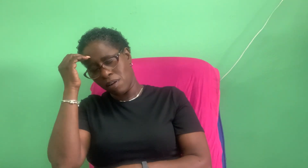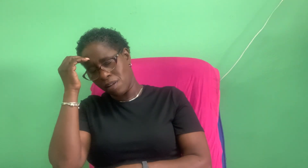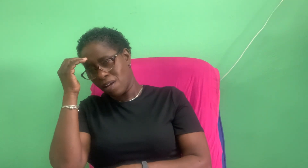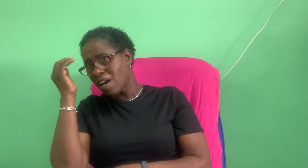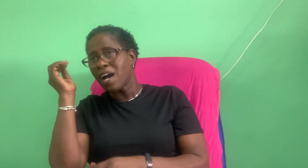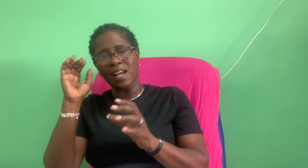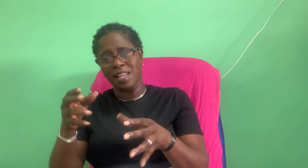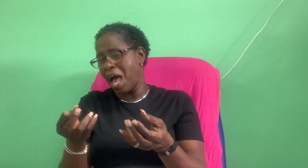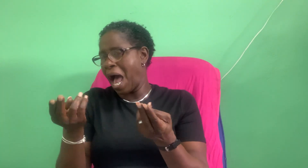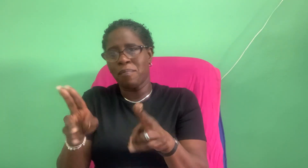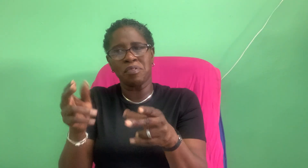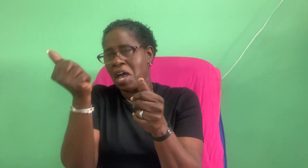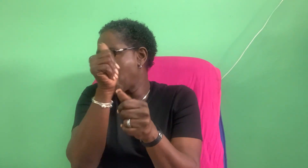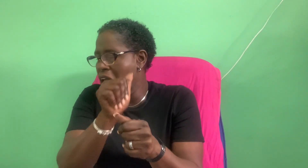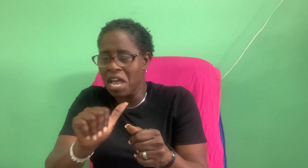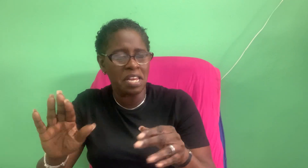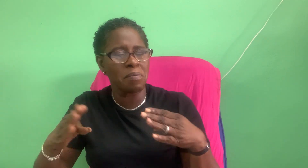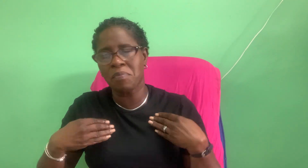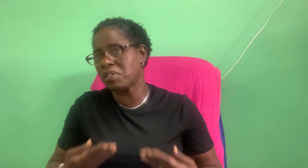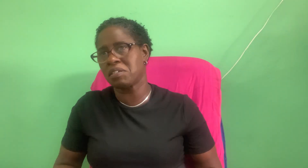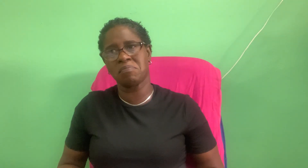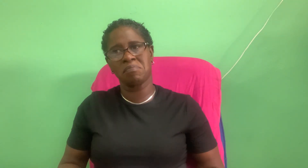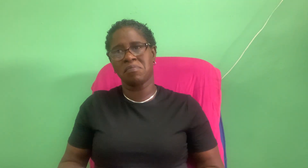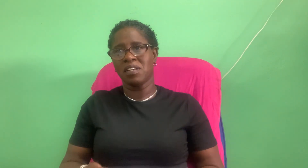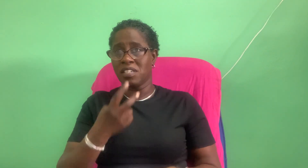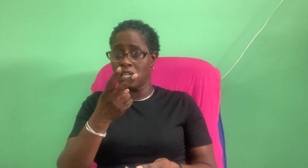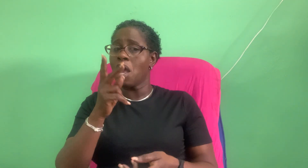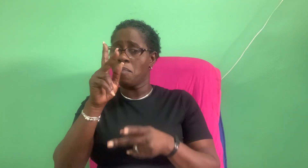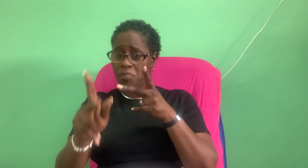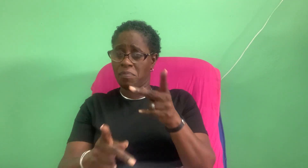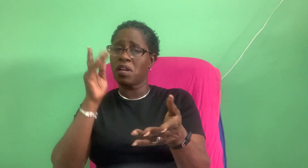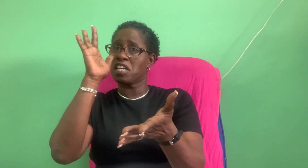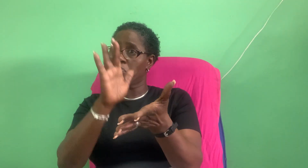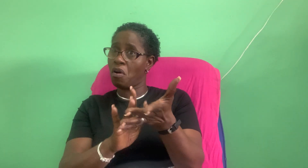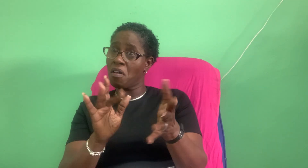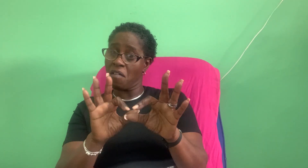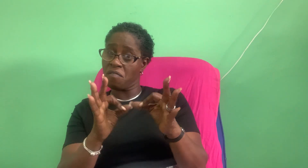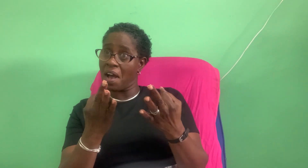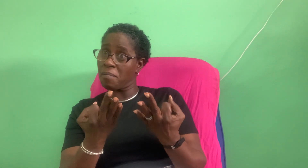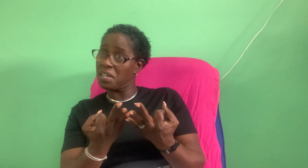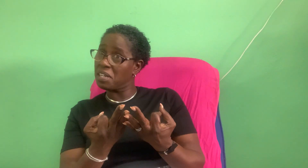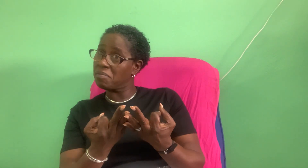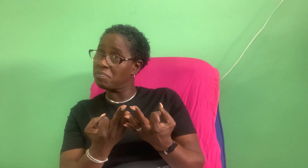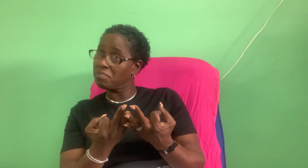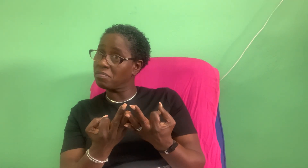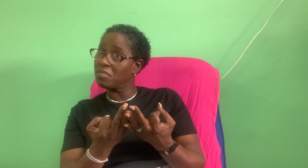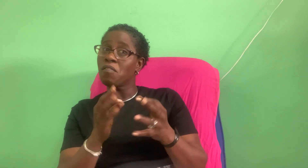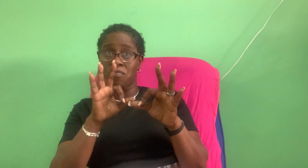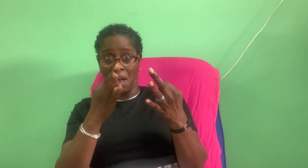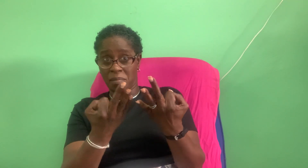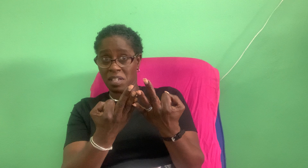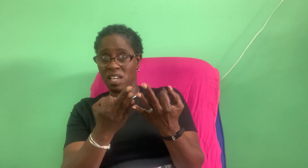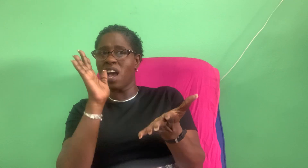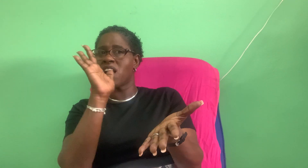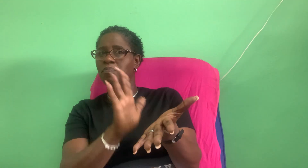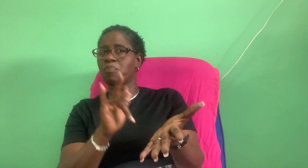come in contact with. So we've had friends that have been exploited by family members for financial gain, whether that's like